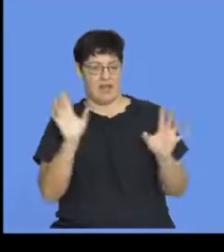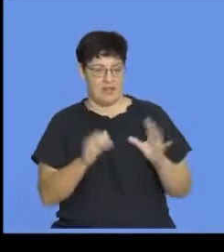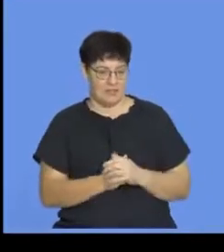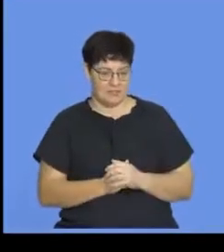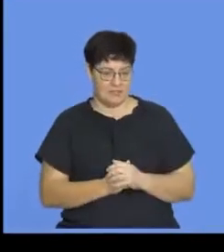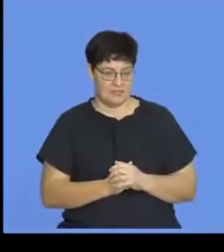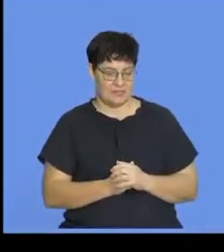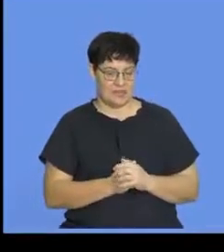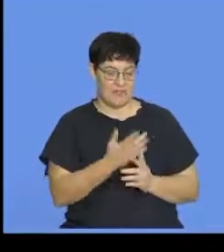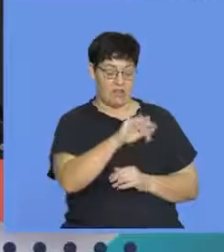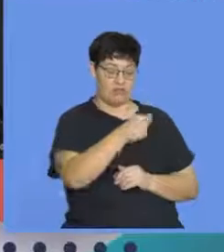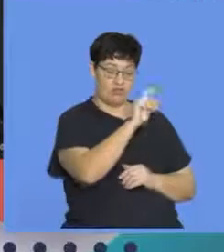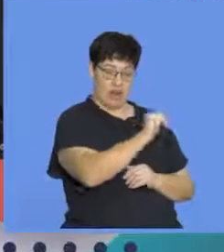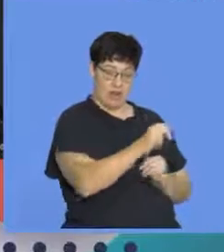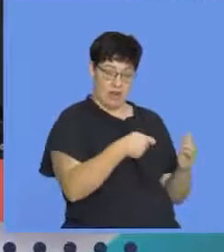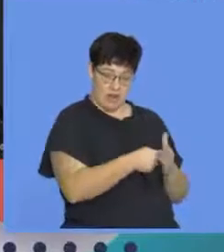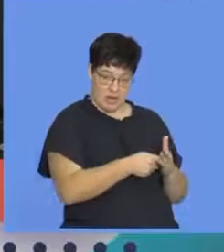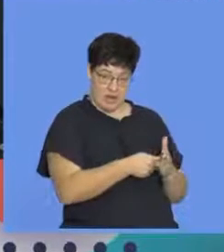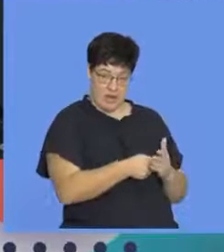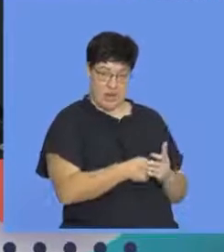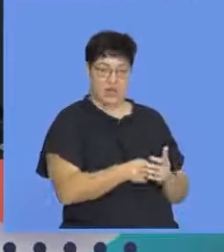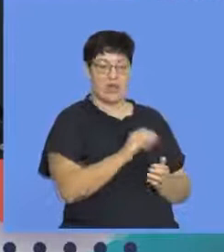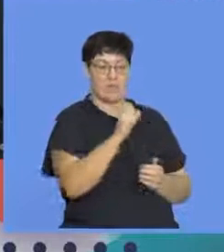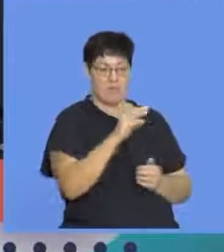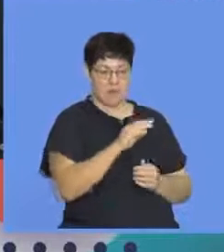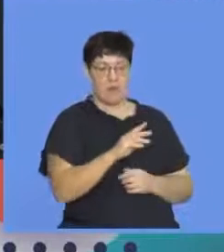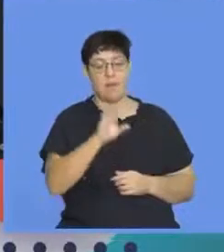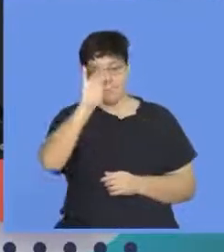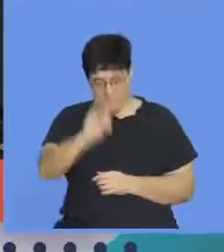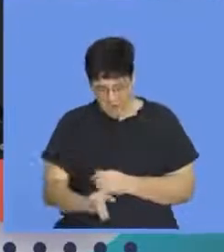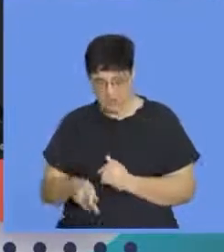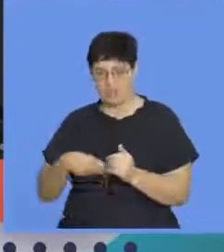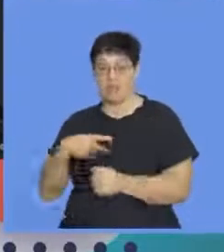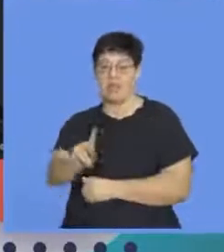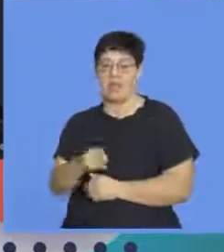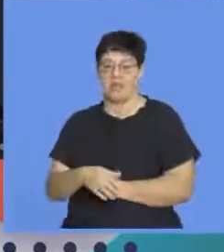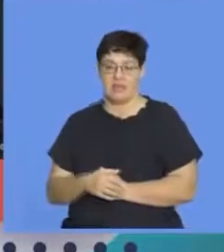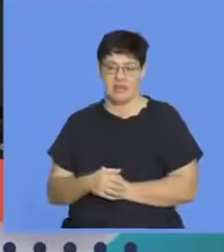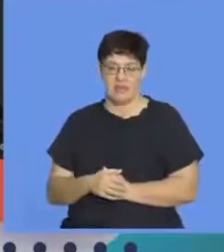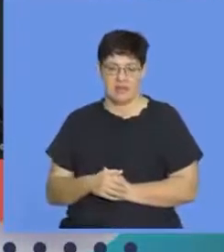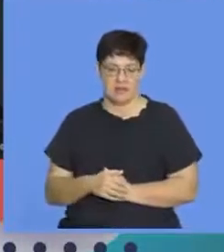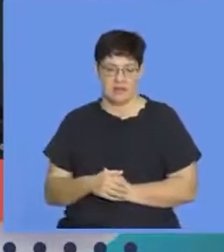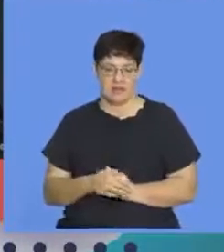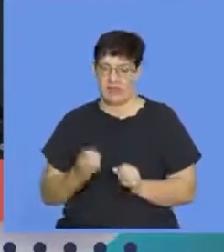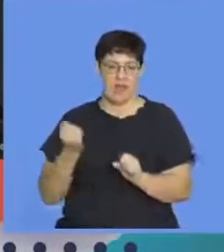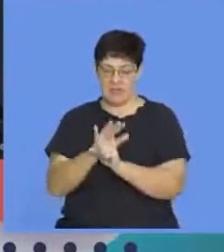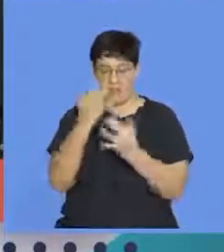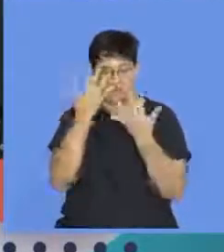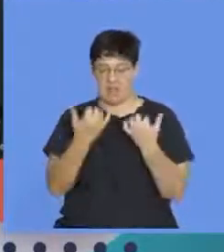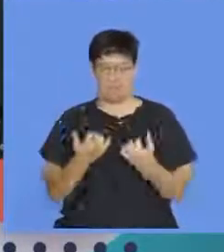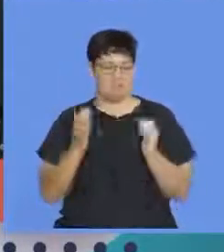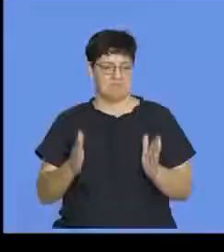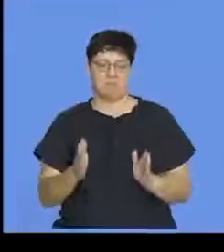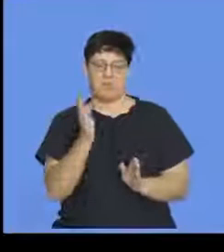in January, you would pay February, March is your first payment. So that doesn't affect my budget period. But looking